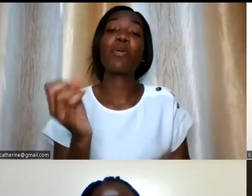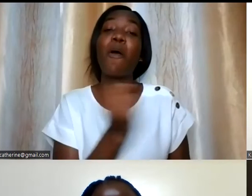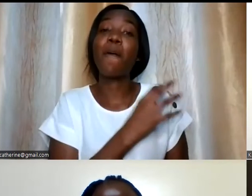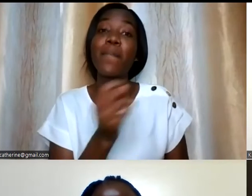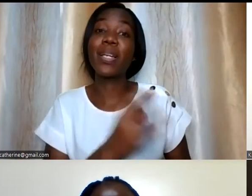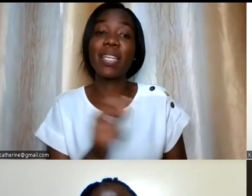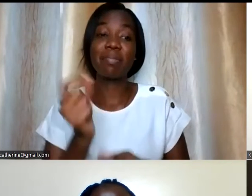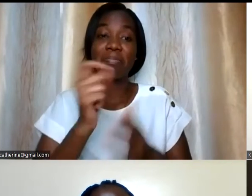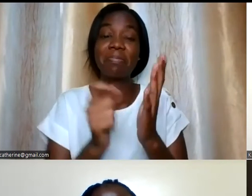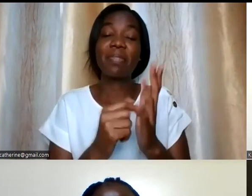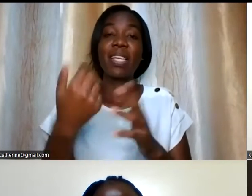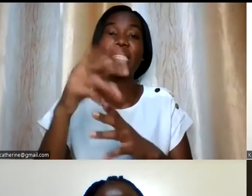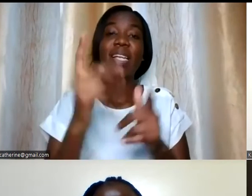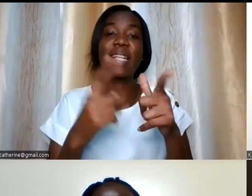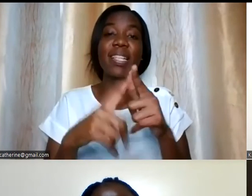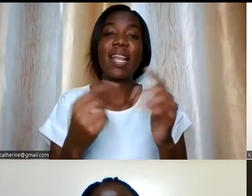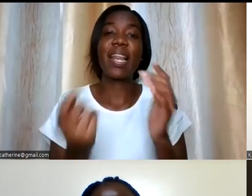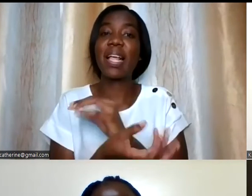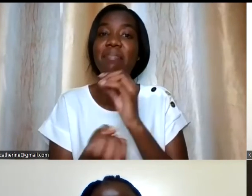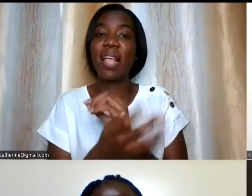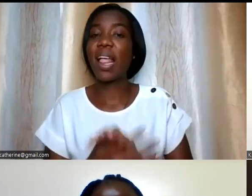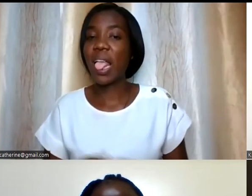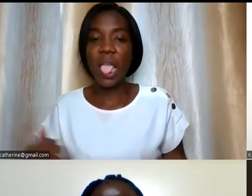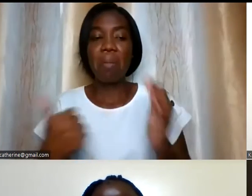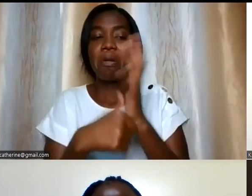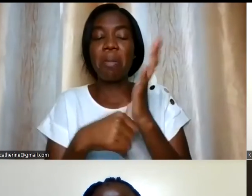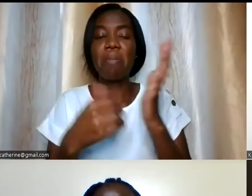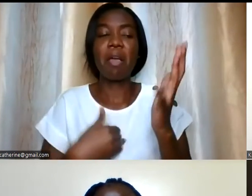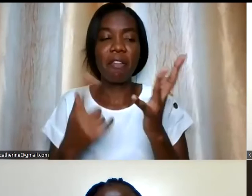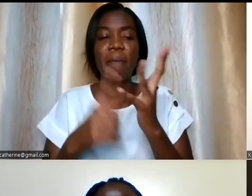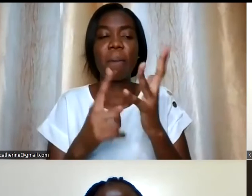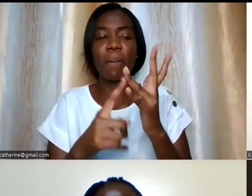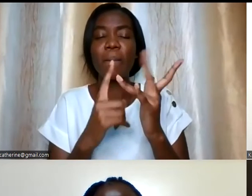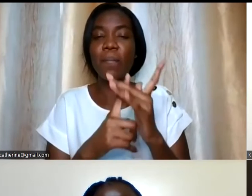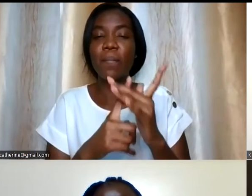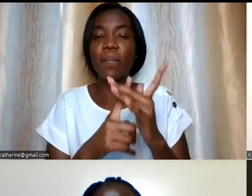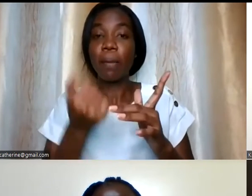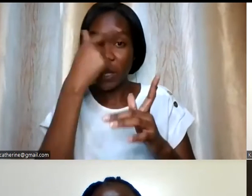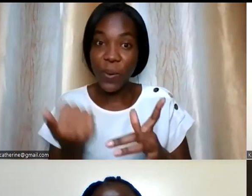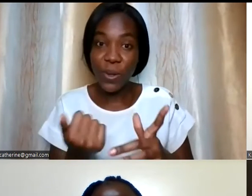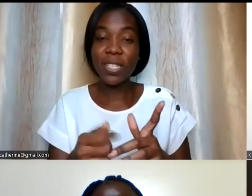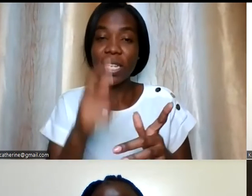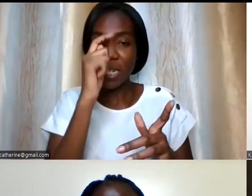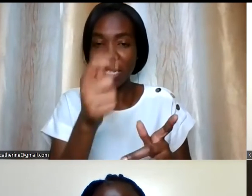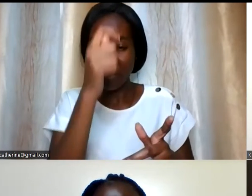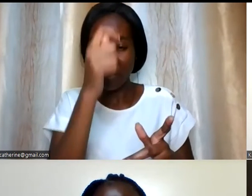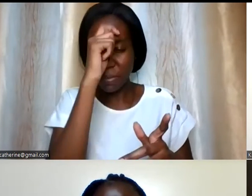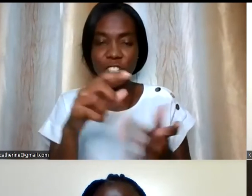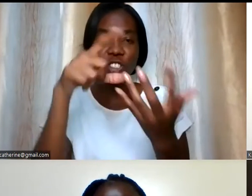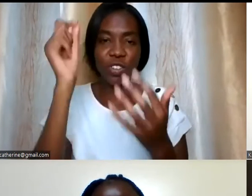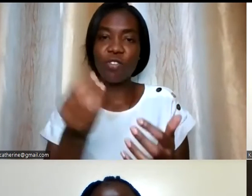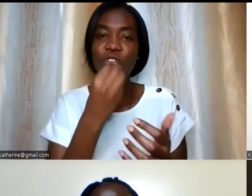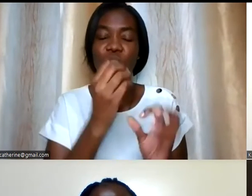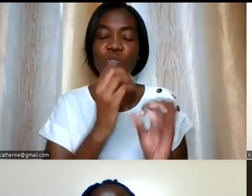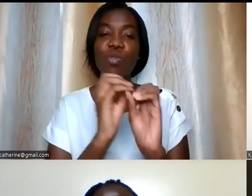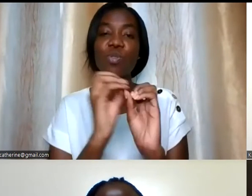and explaining, by the way, I have a problem with so and so because she does not respect my choice of food.